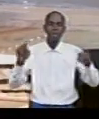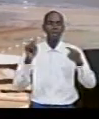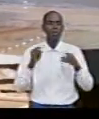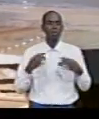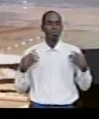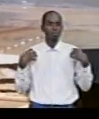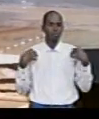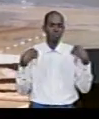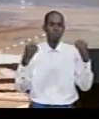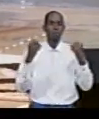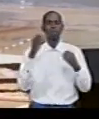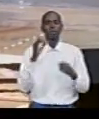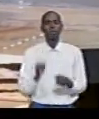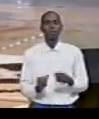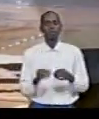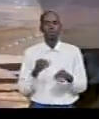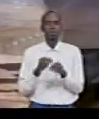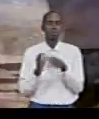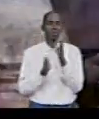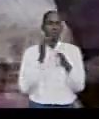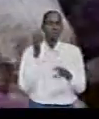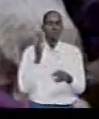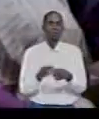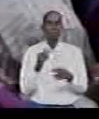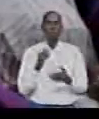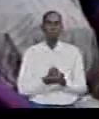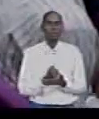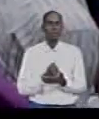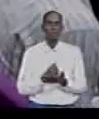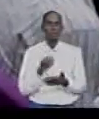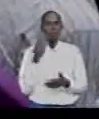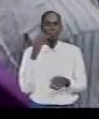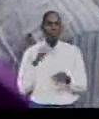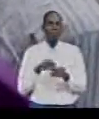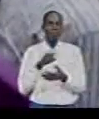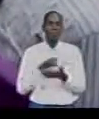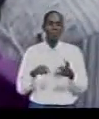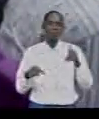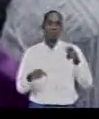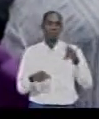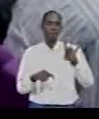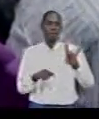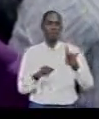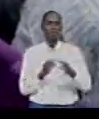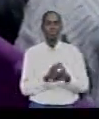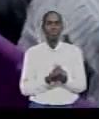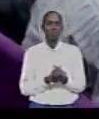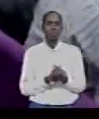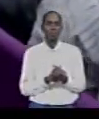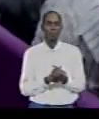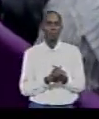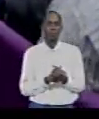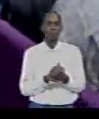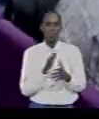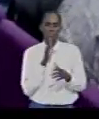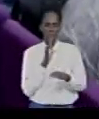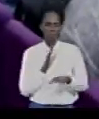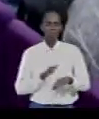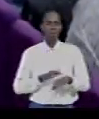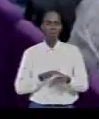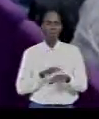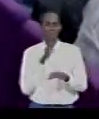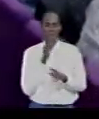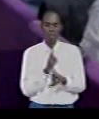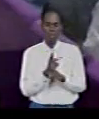and courageously in Jesus' name. Verse 28, in verse 28, take it therefore